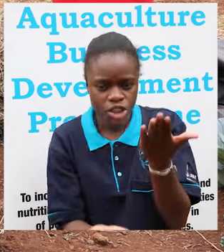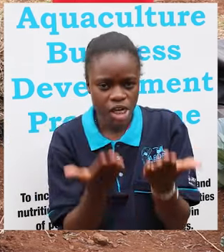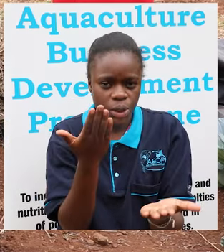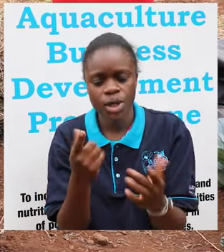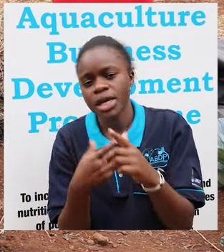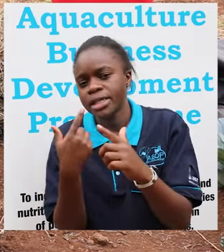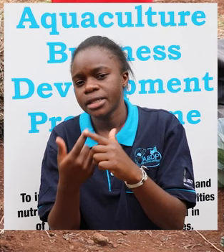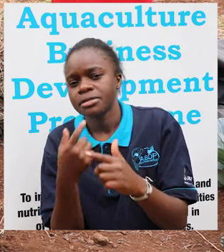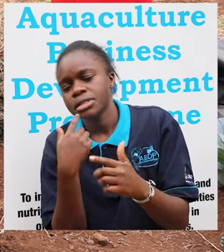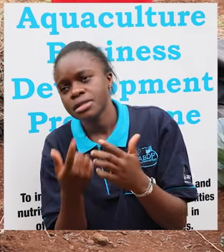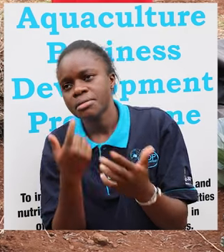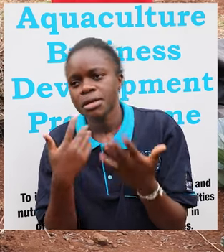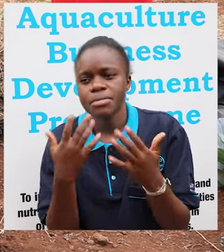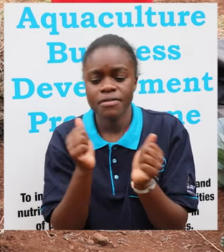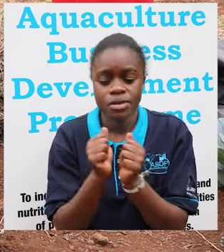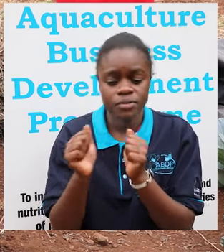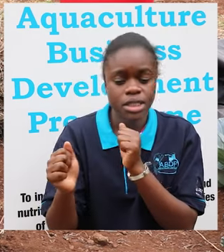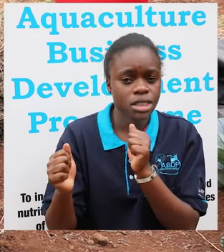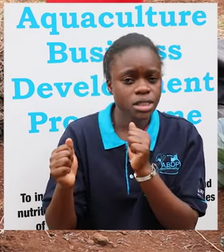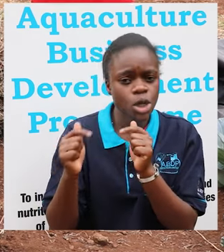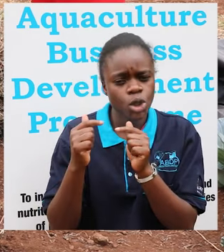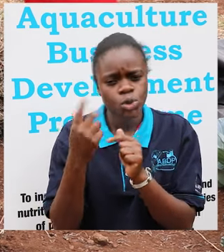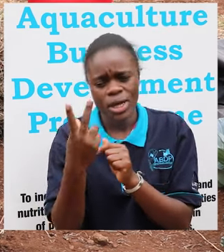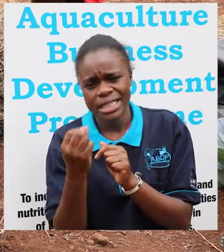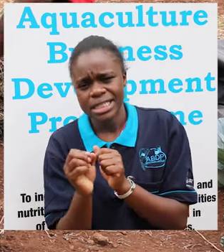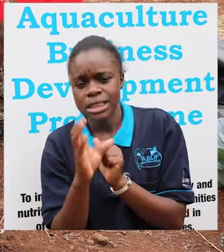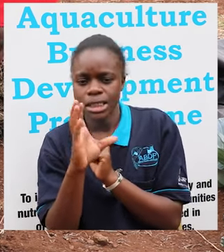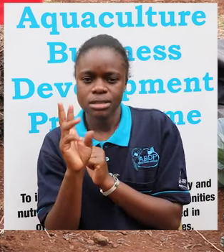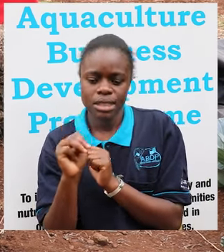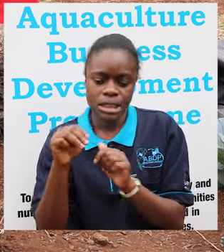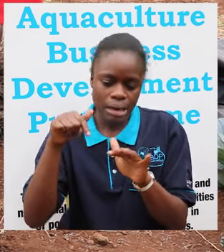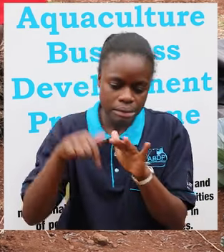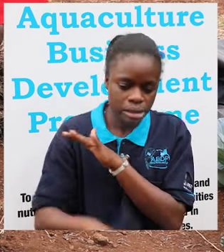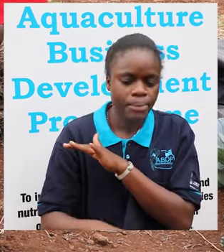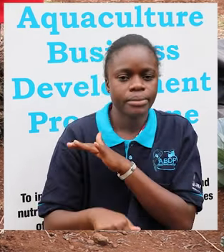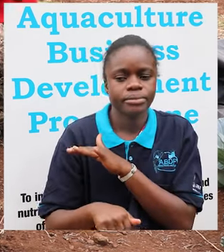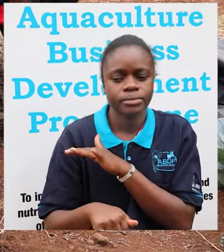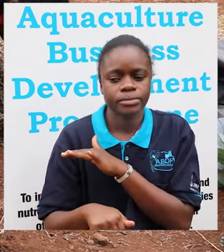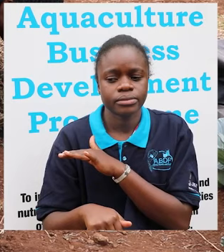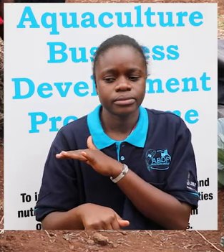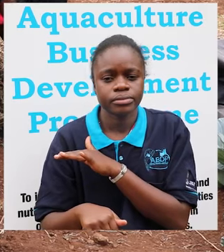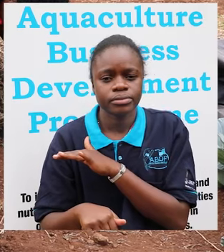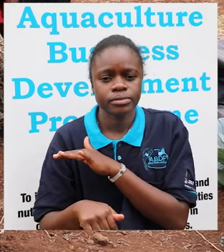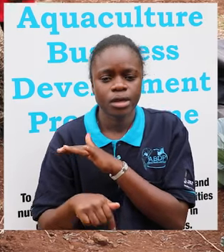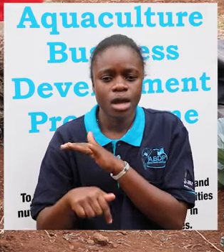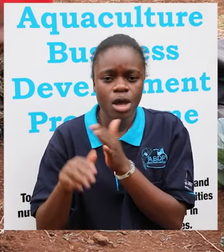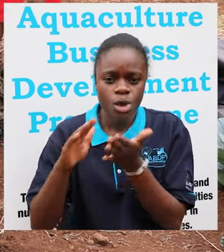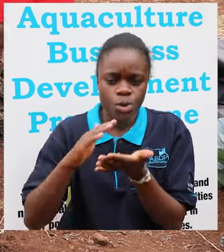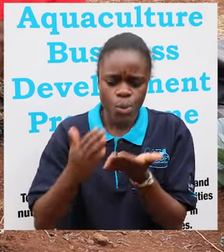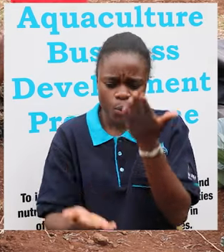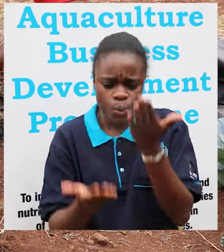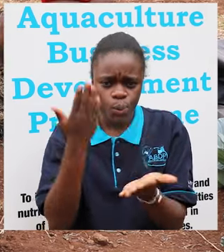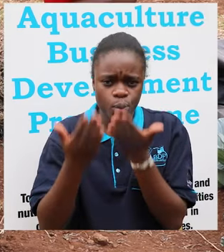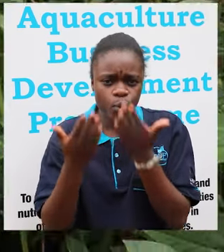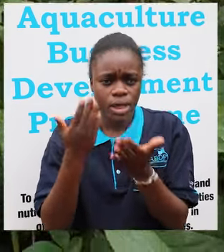it should be around 15 to 20 centimeters from the ground. That is, if it is the moist bed like this, you measure here, the stones will be around